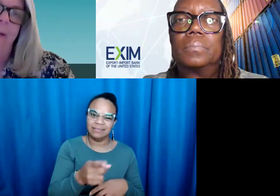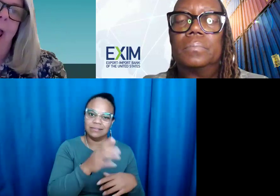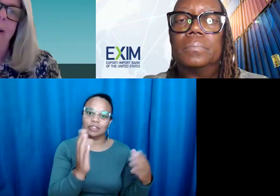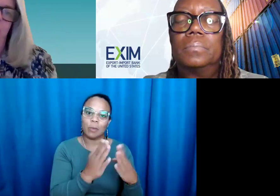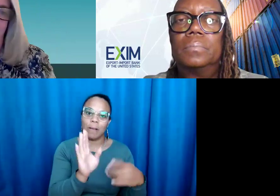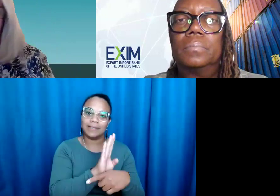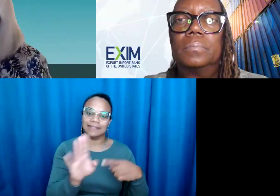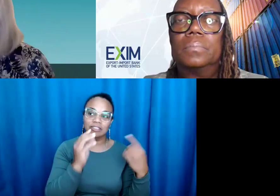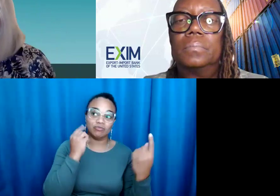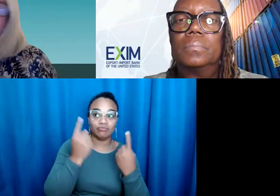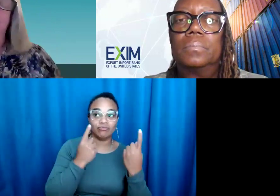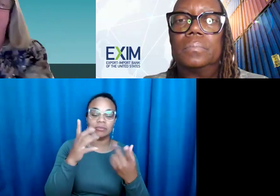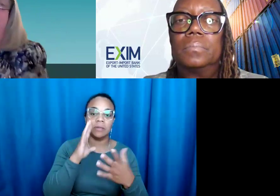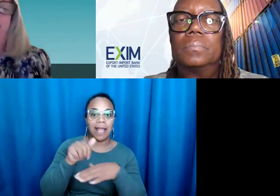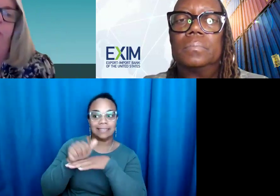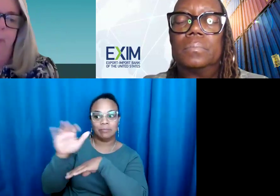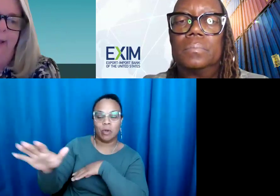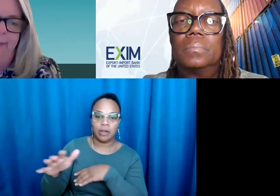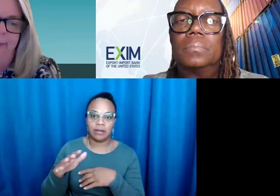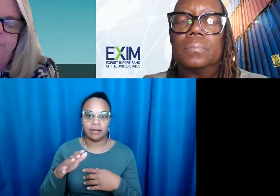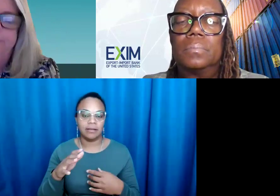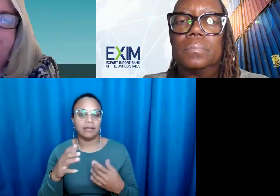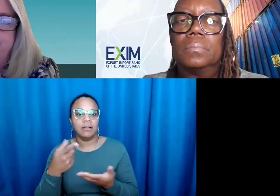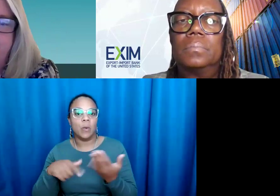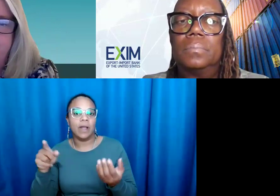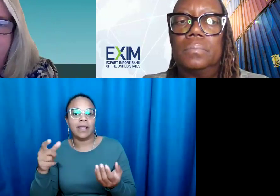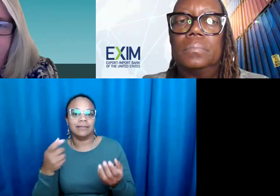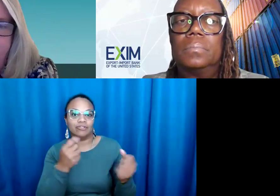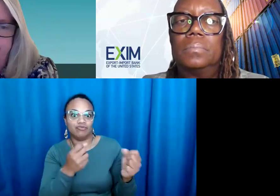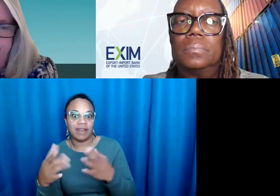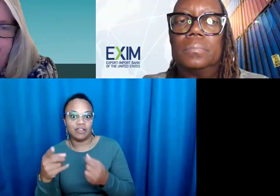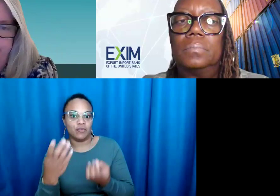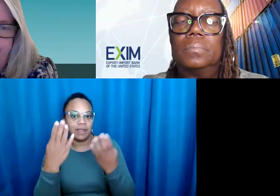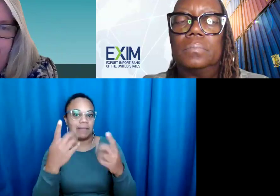exporting, and any strategies so people can avoid making them?